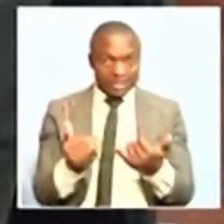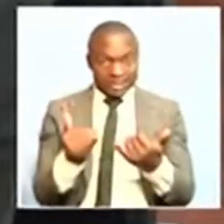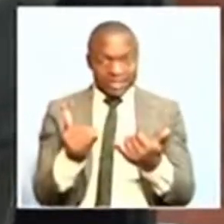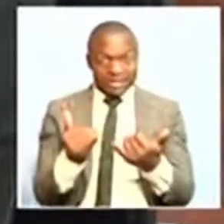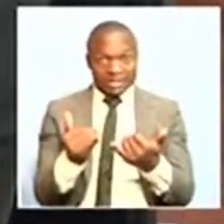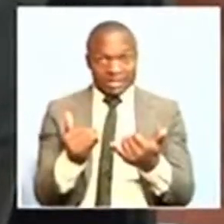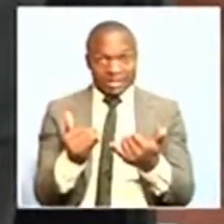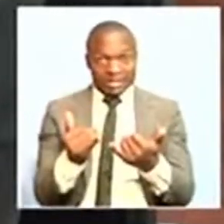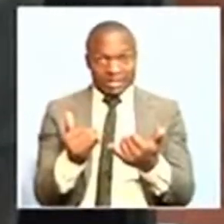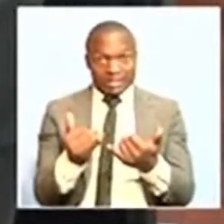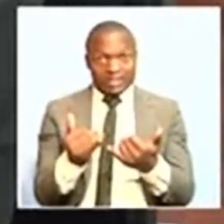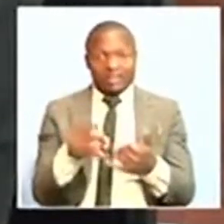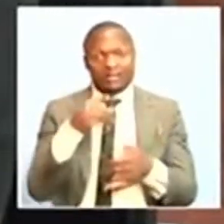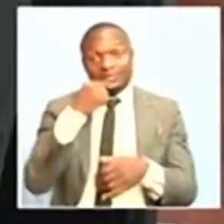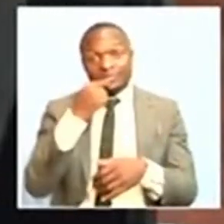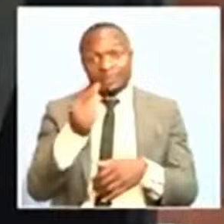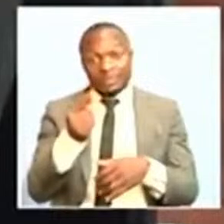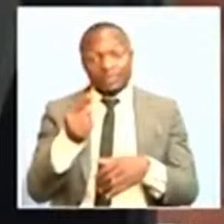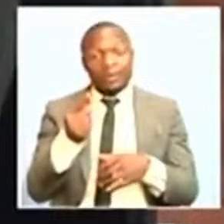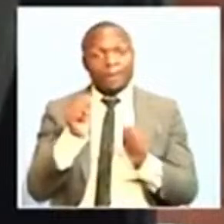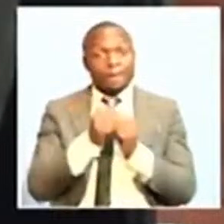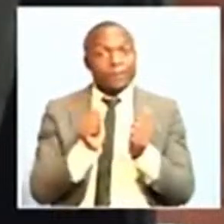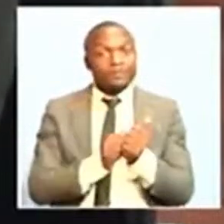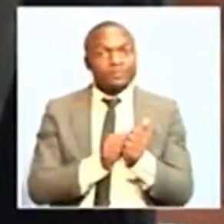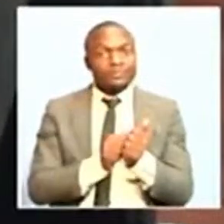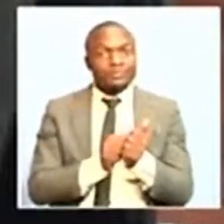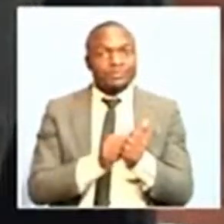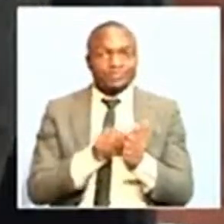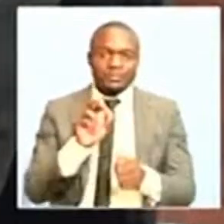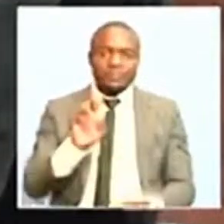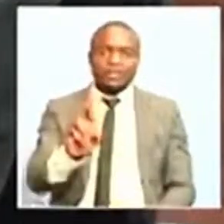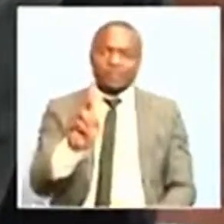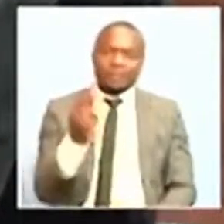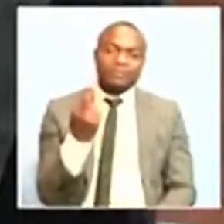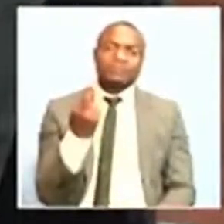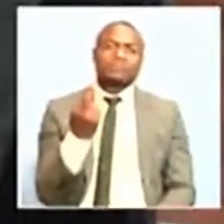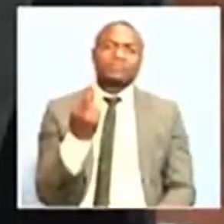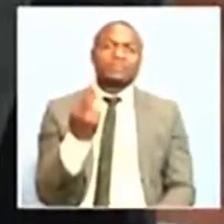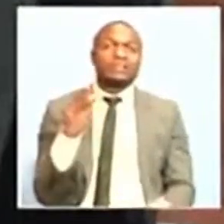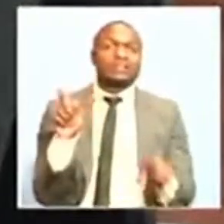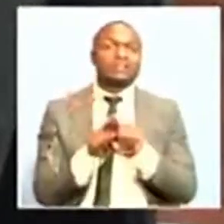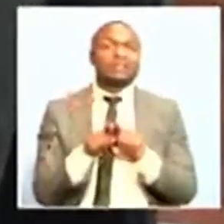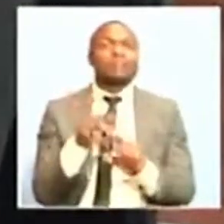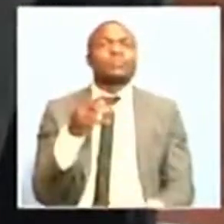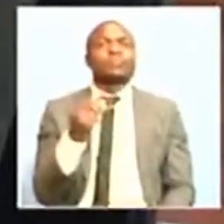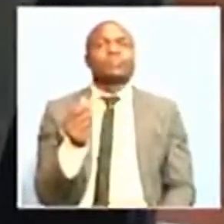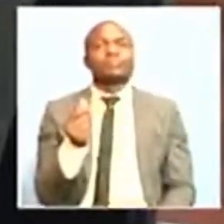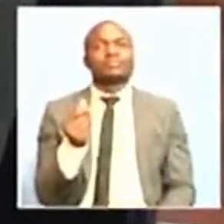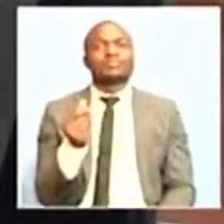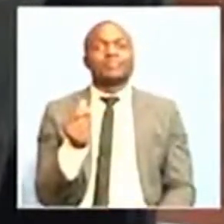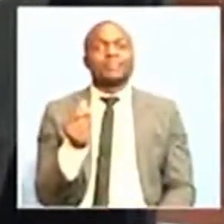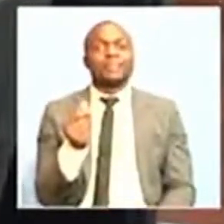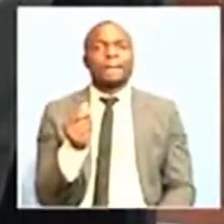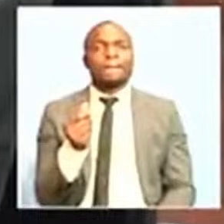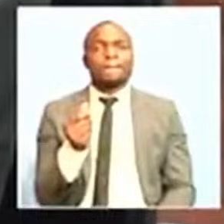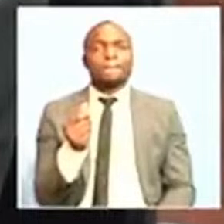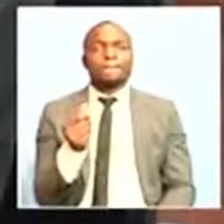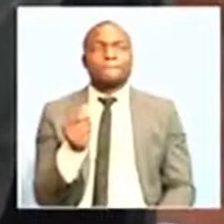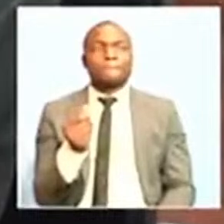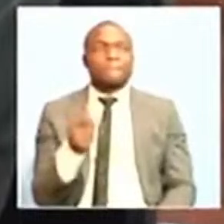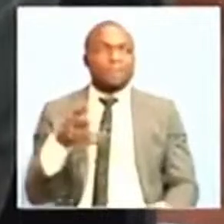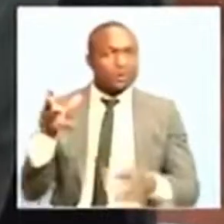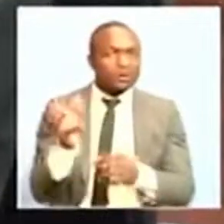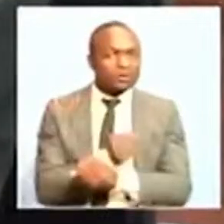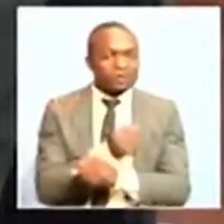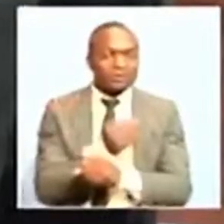also a mention with regard to refunds, that isn't it the same money that we